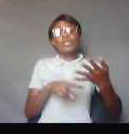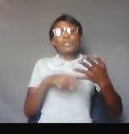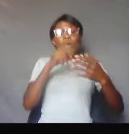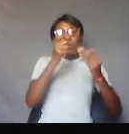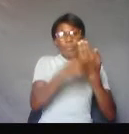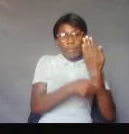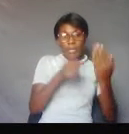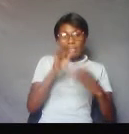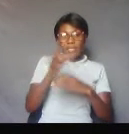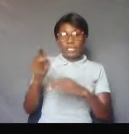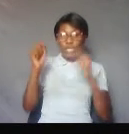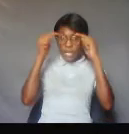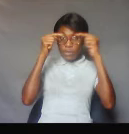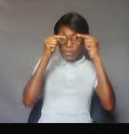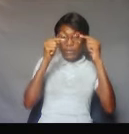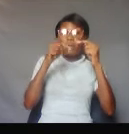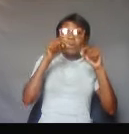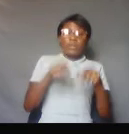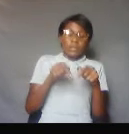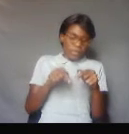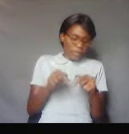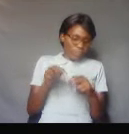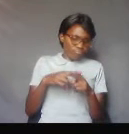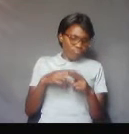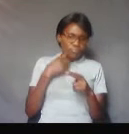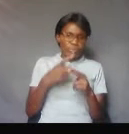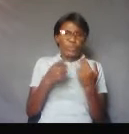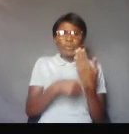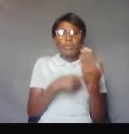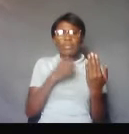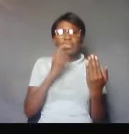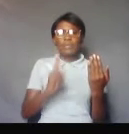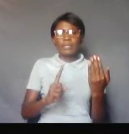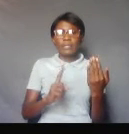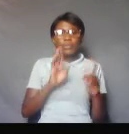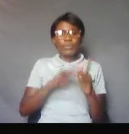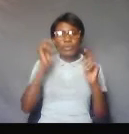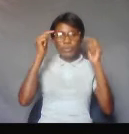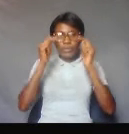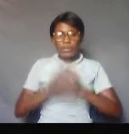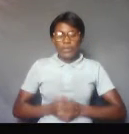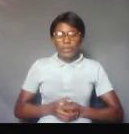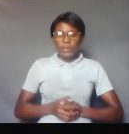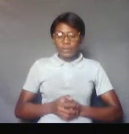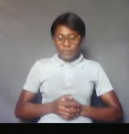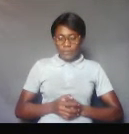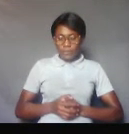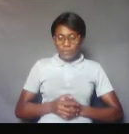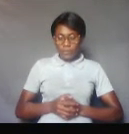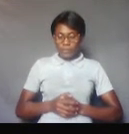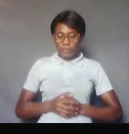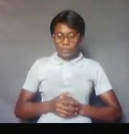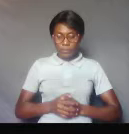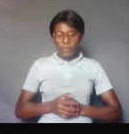about how the Bible could be used in a productive way when thinking about albinism. So